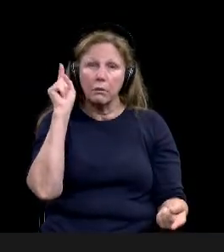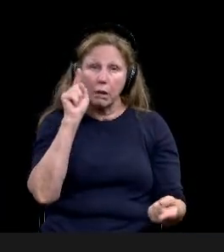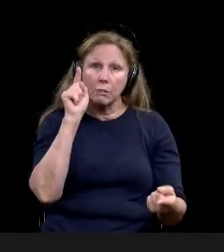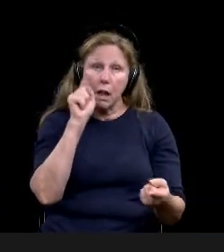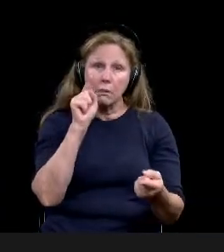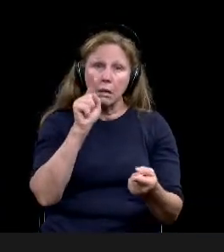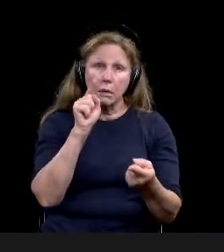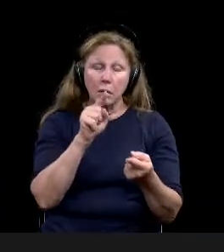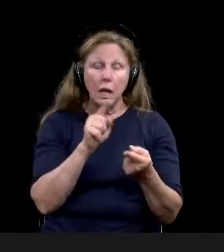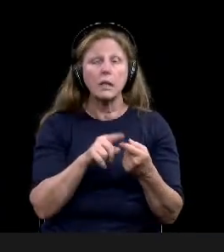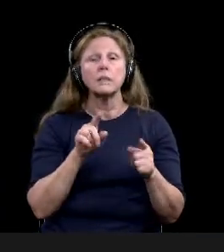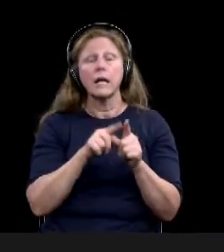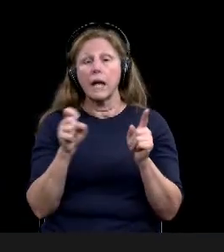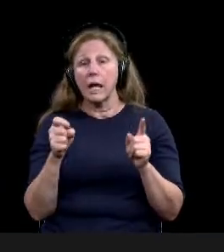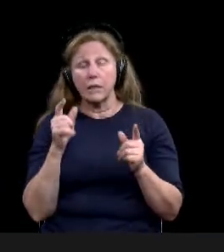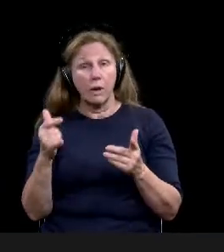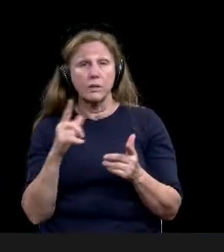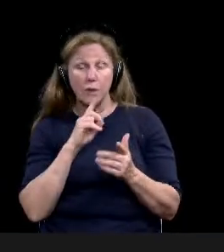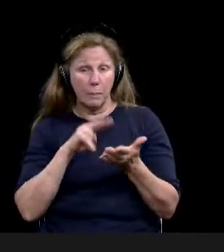right now.